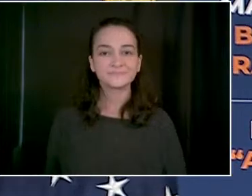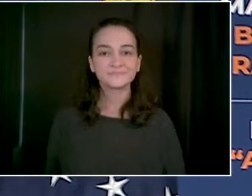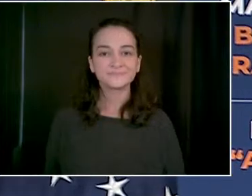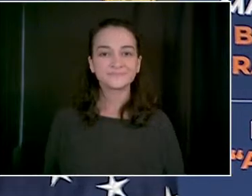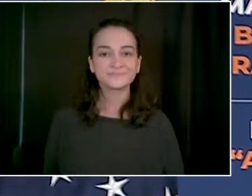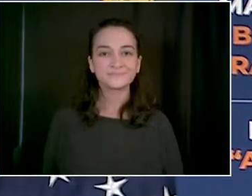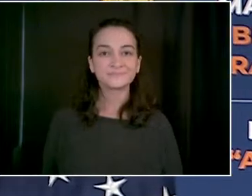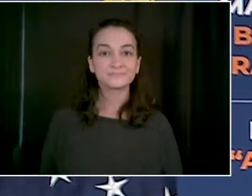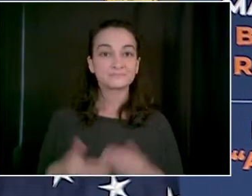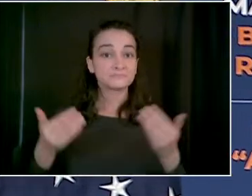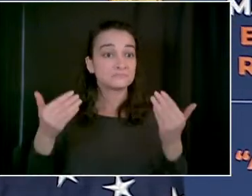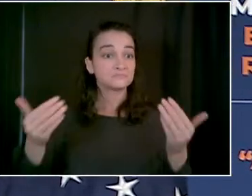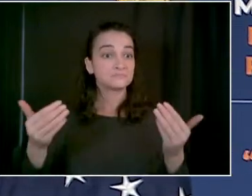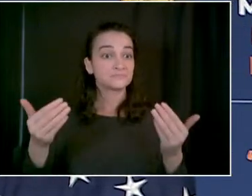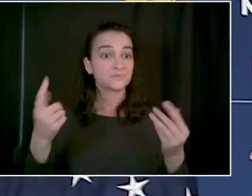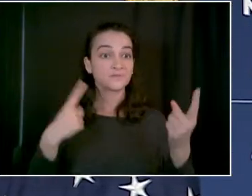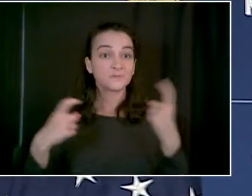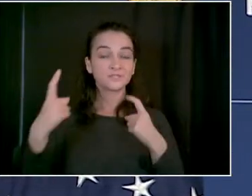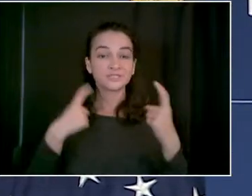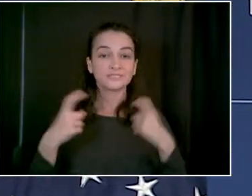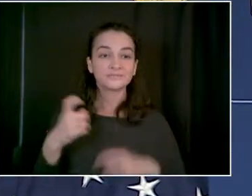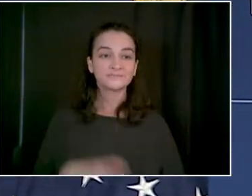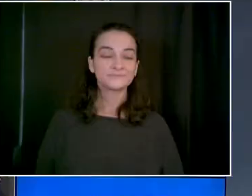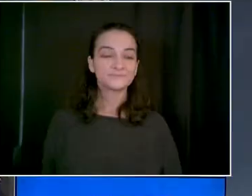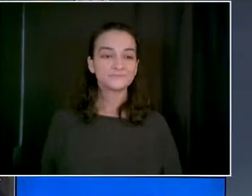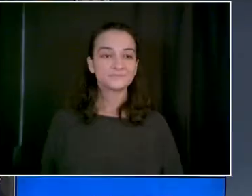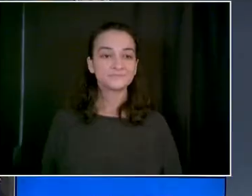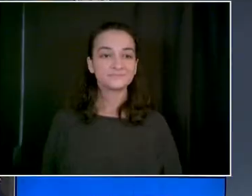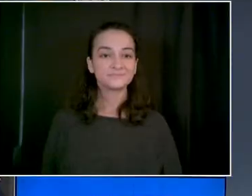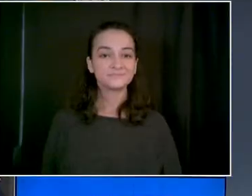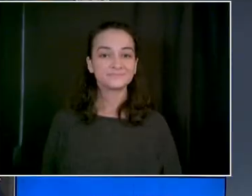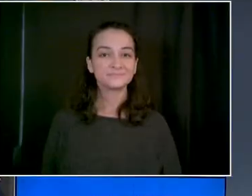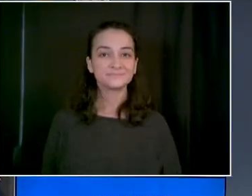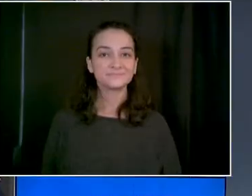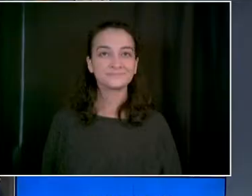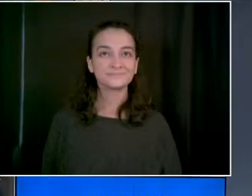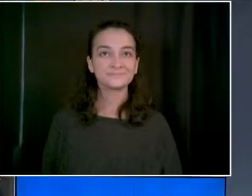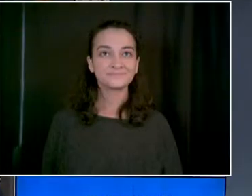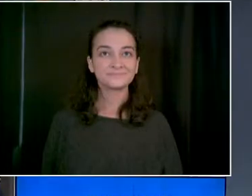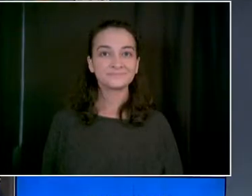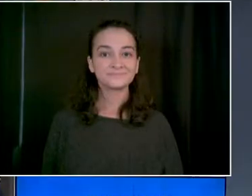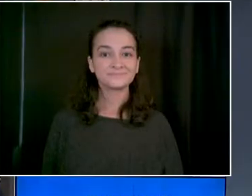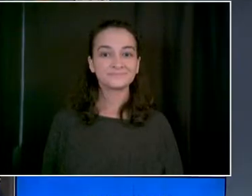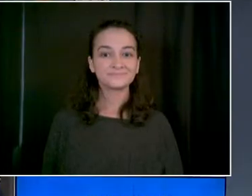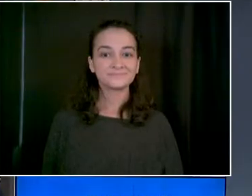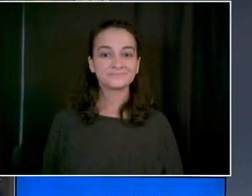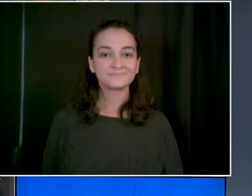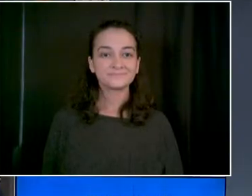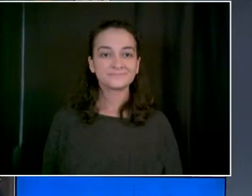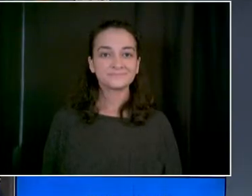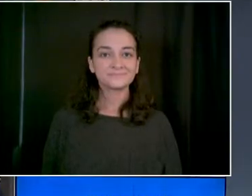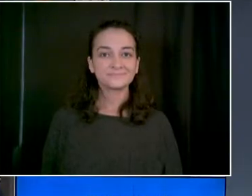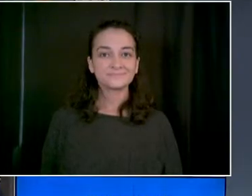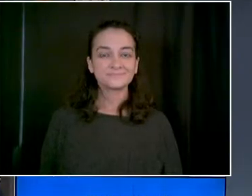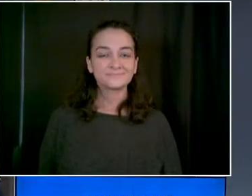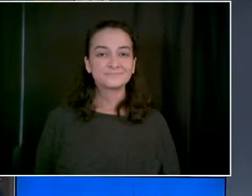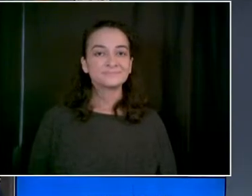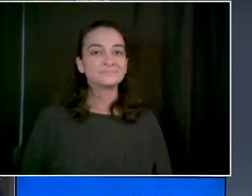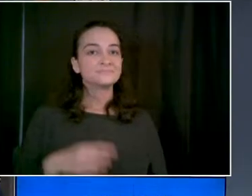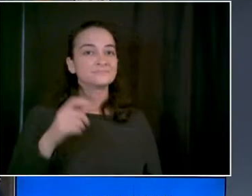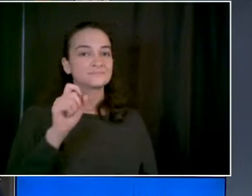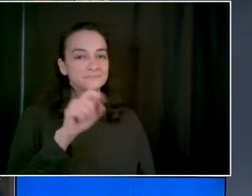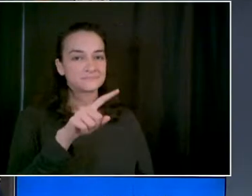Good morning. How are you? I'm good, thank you. So last week at the Ethnic Media Roundtable at Gracie Mansion, I asked